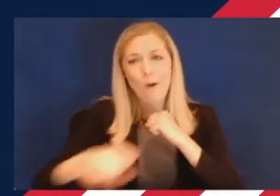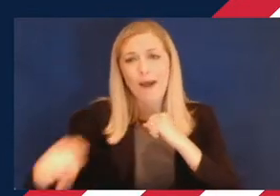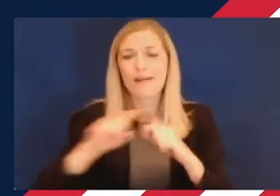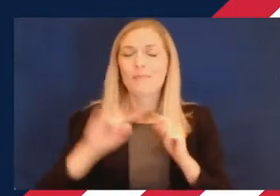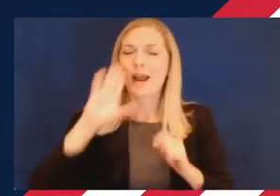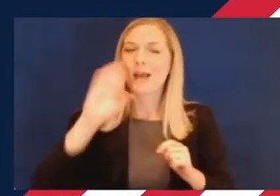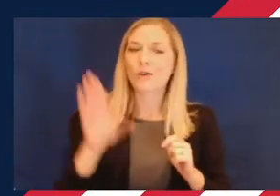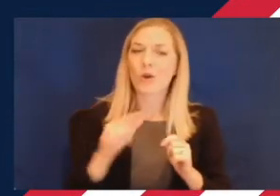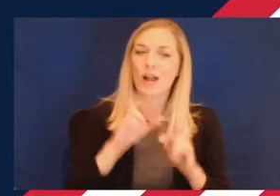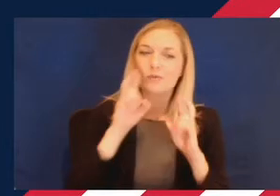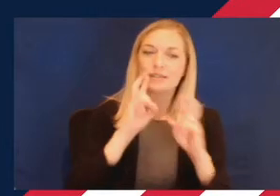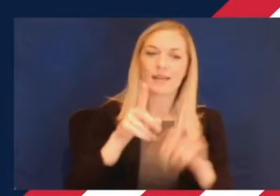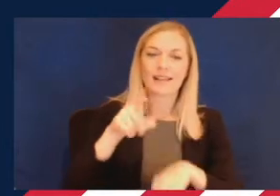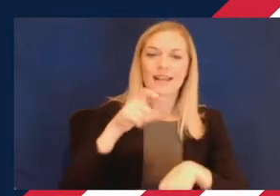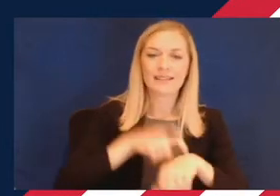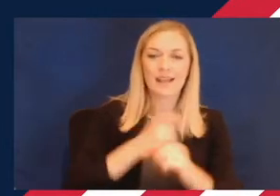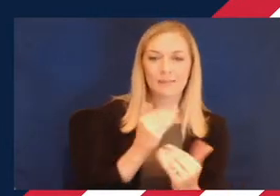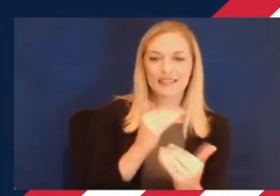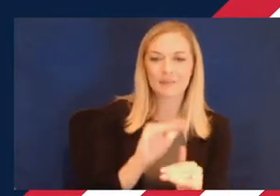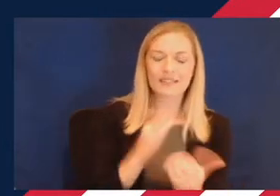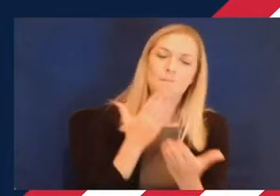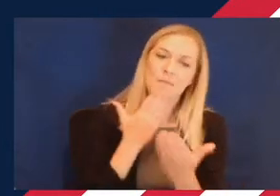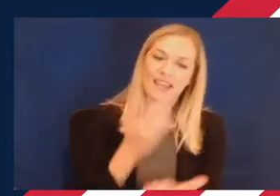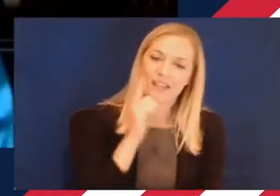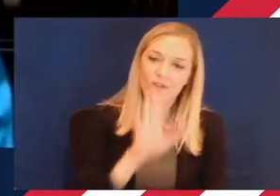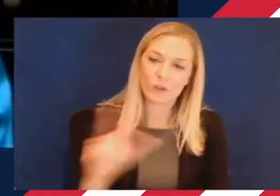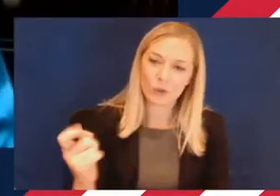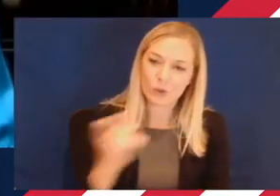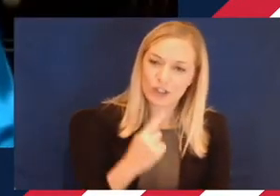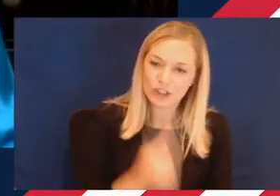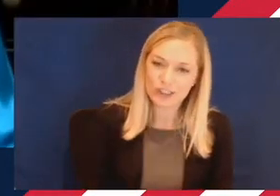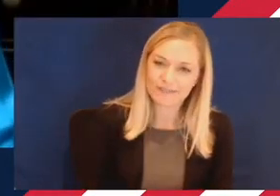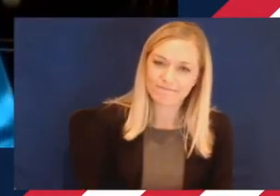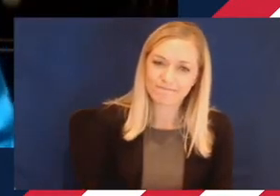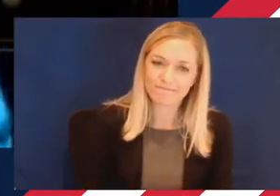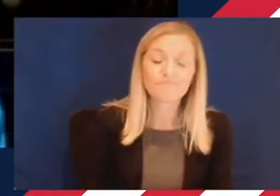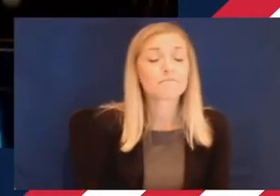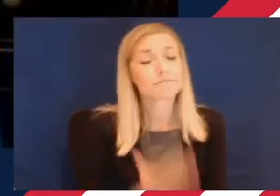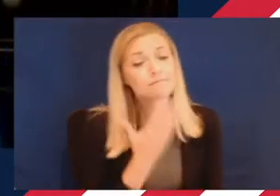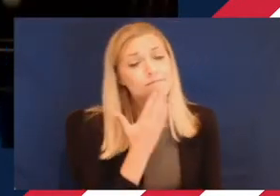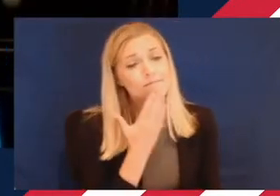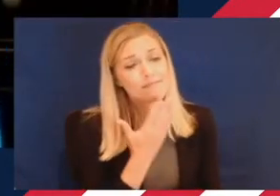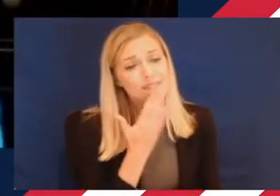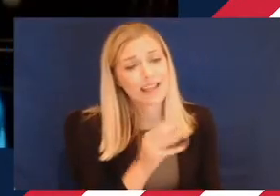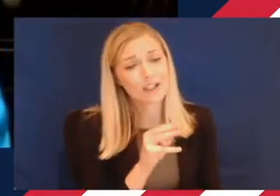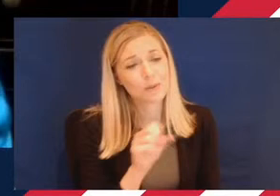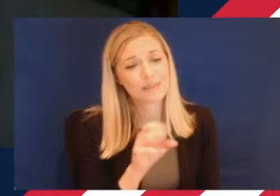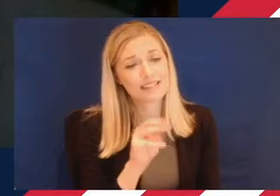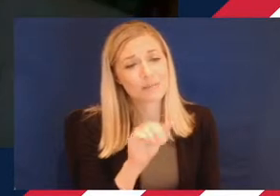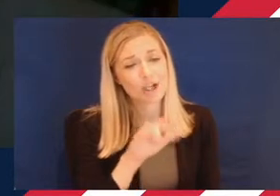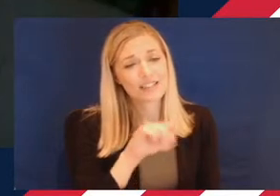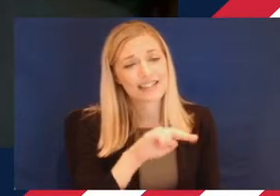for the question. Thank you. Thank you, Ms. Martinez. Senator Rodriguez.